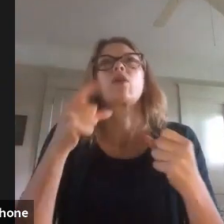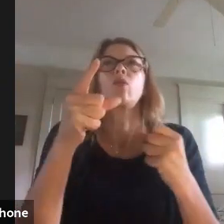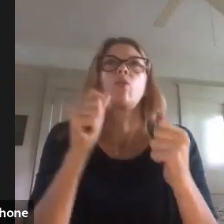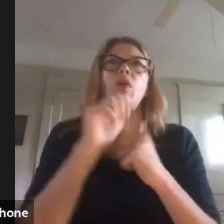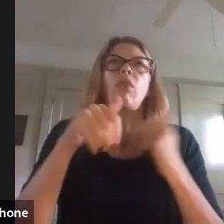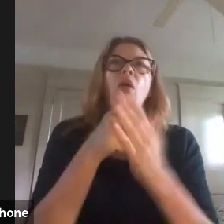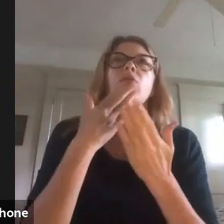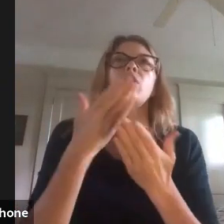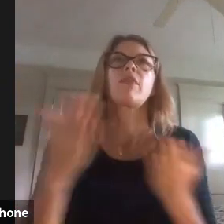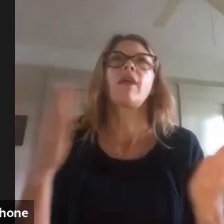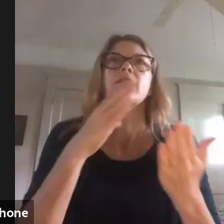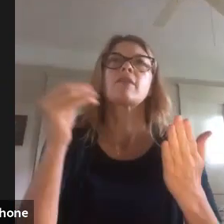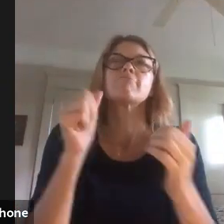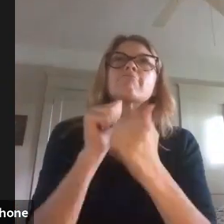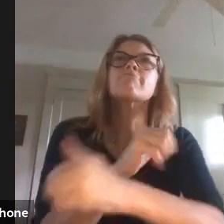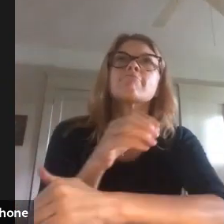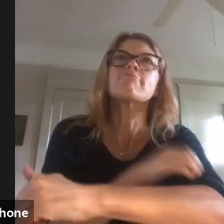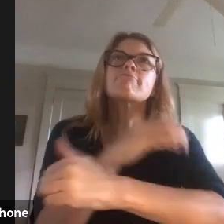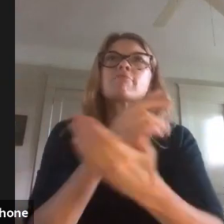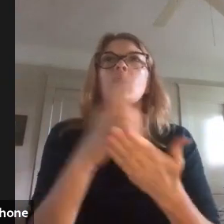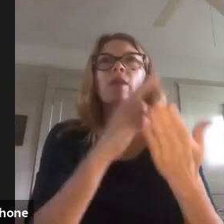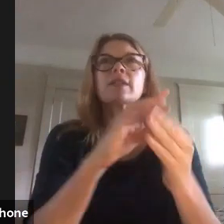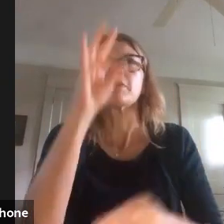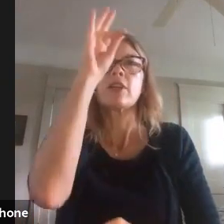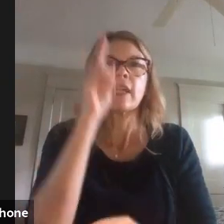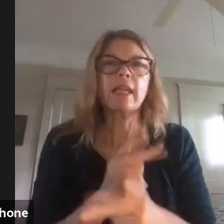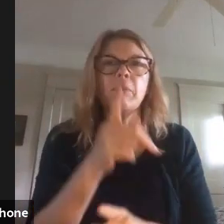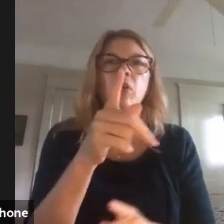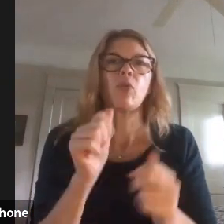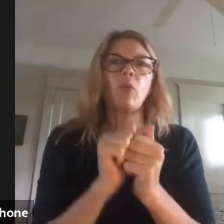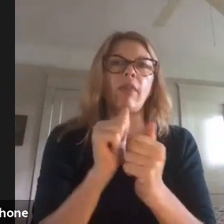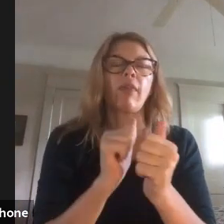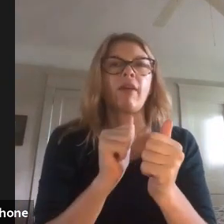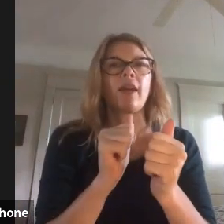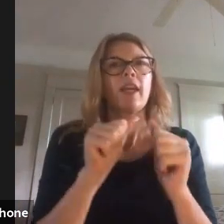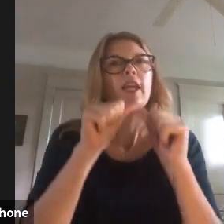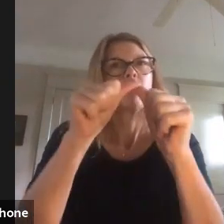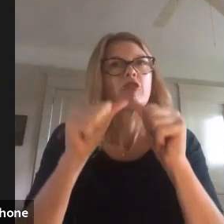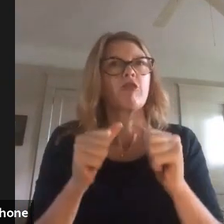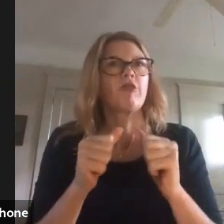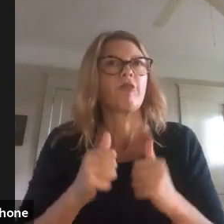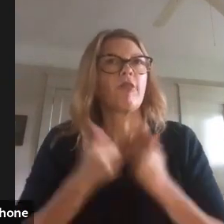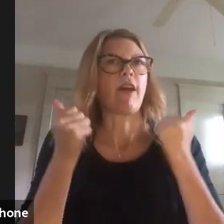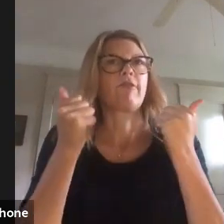the power of the Holy Spirit, keep you in eternal life. Amen.